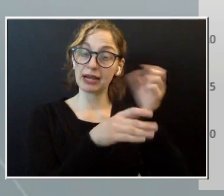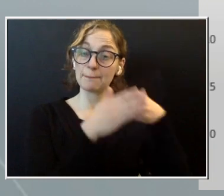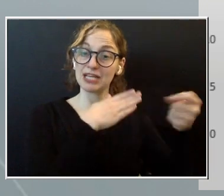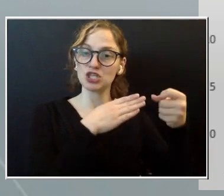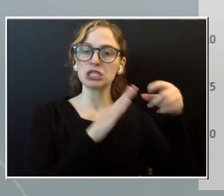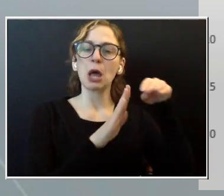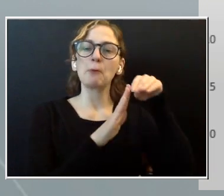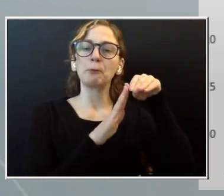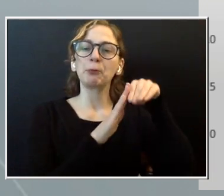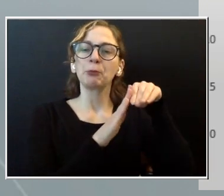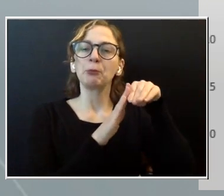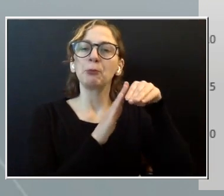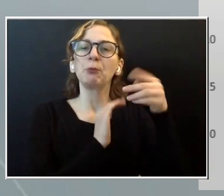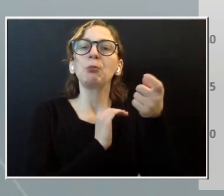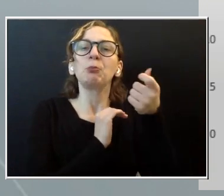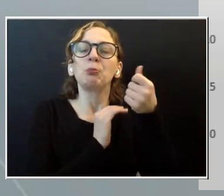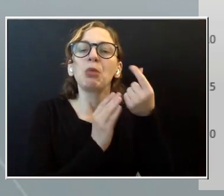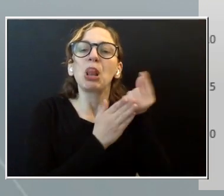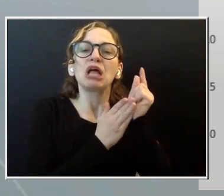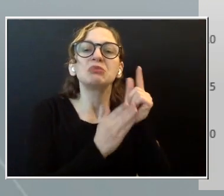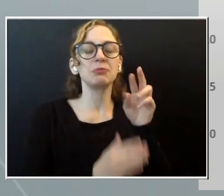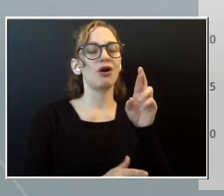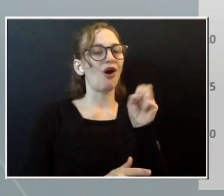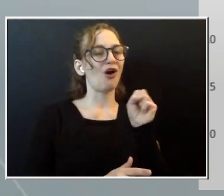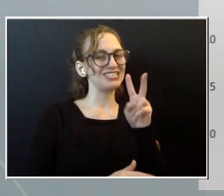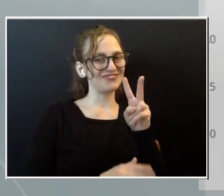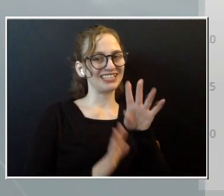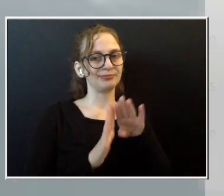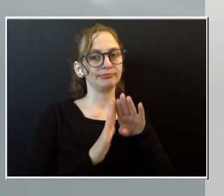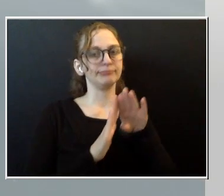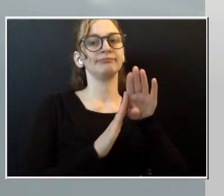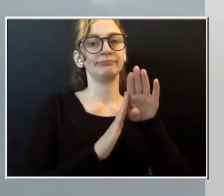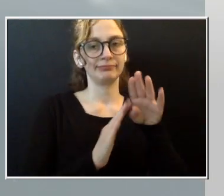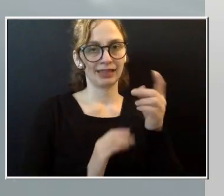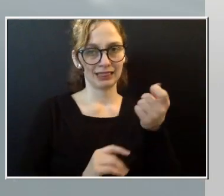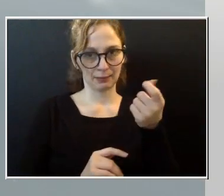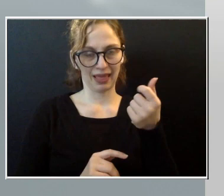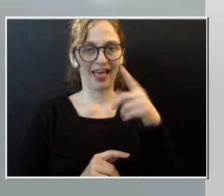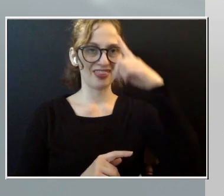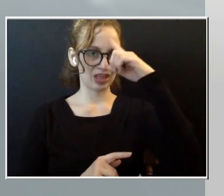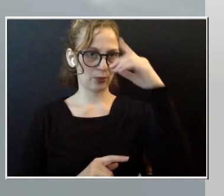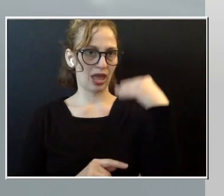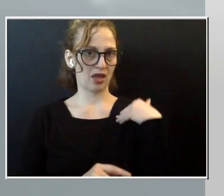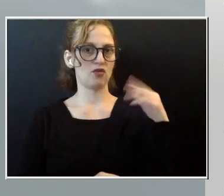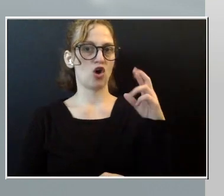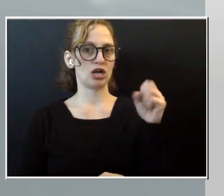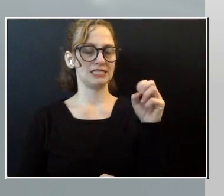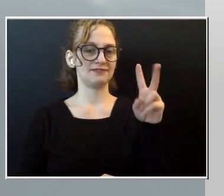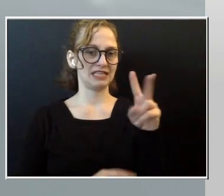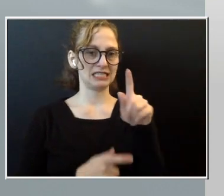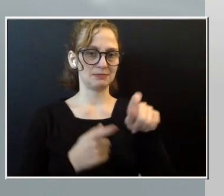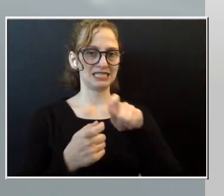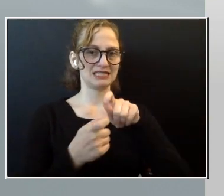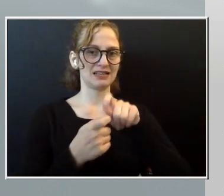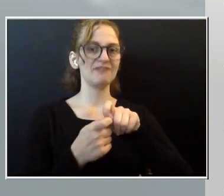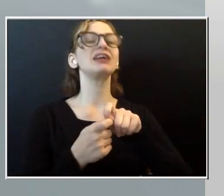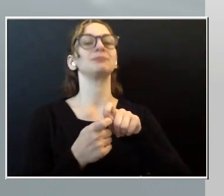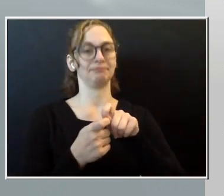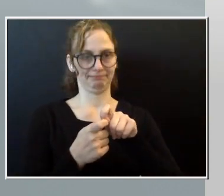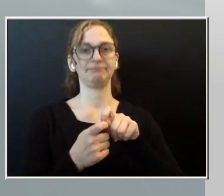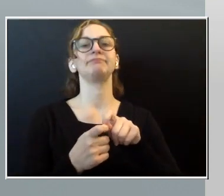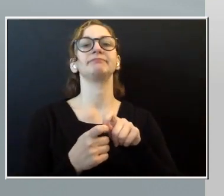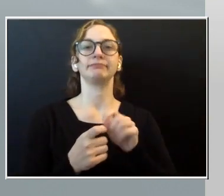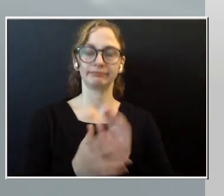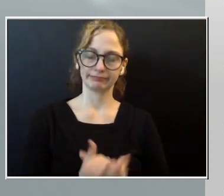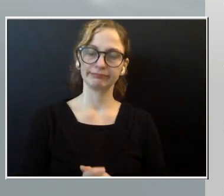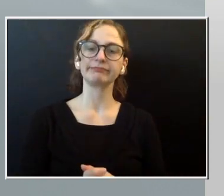but RSV is up a little bit. And I think we have some RSV specific as well. There we go, RSV inpatients. And unfortunately,